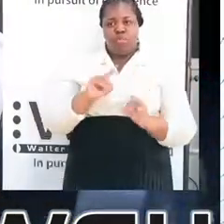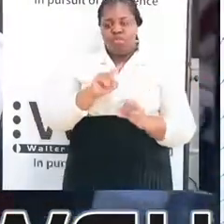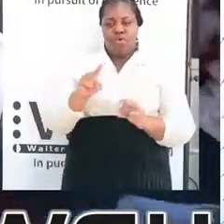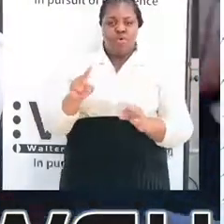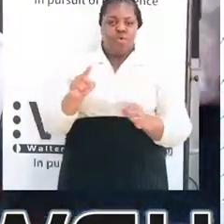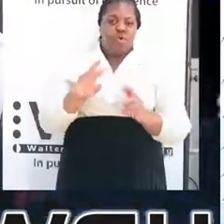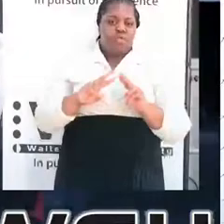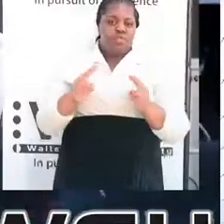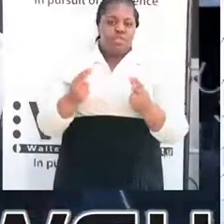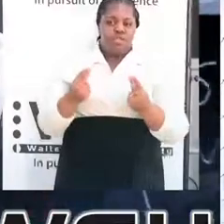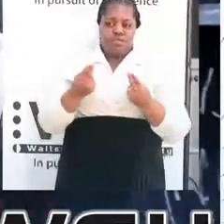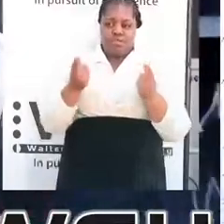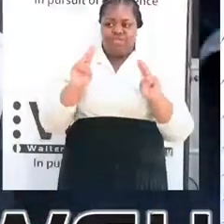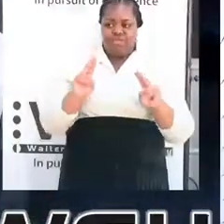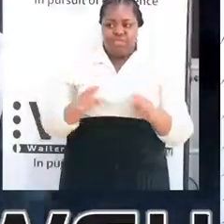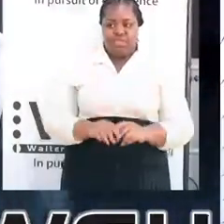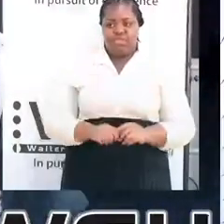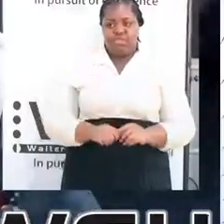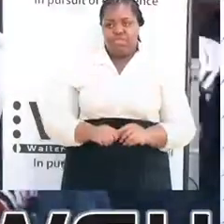our institution.